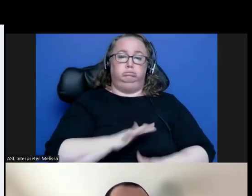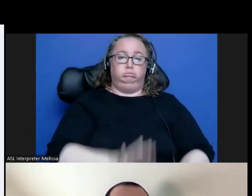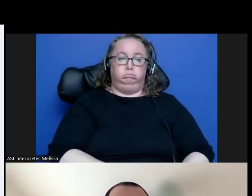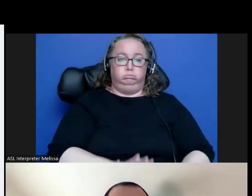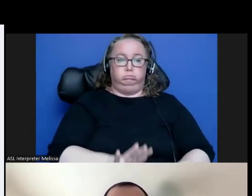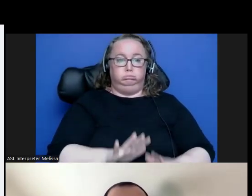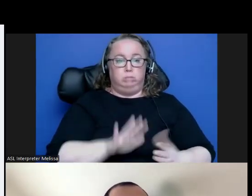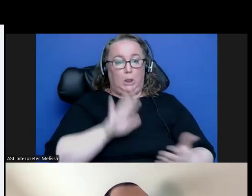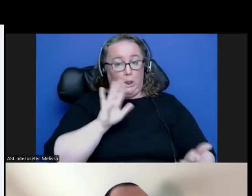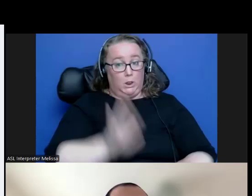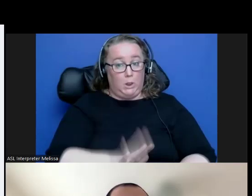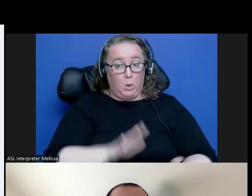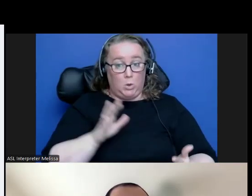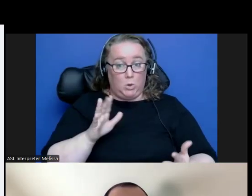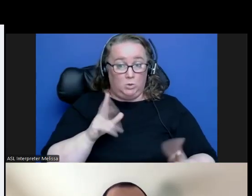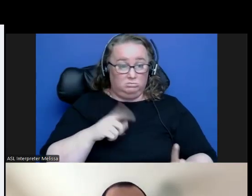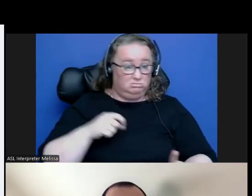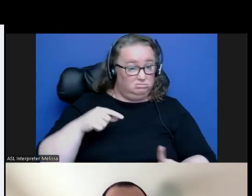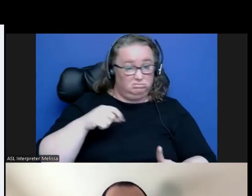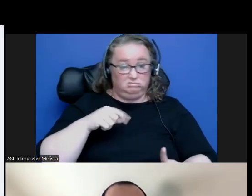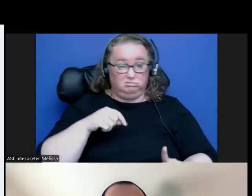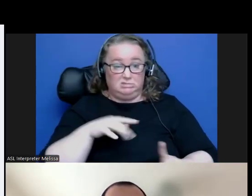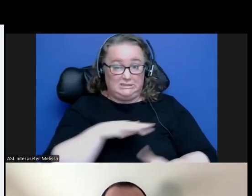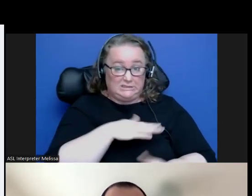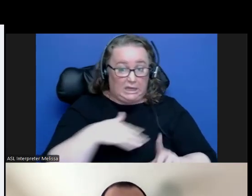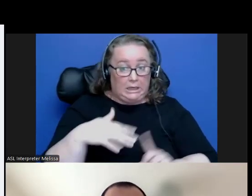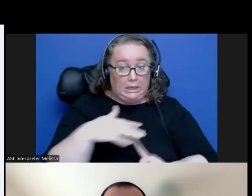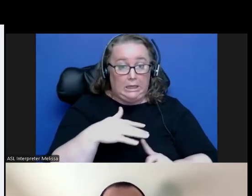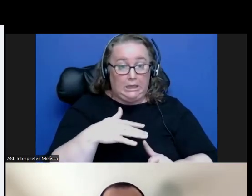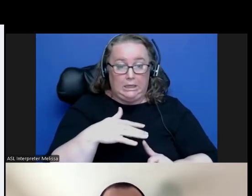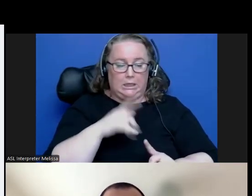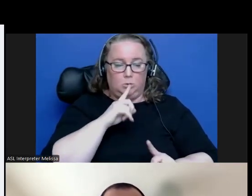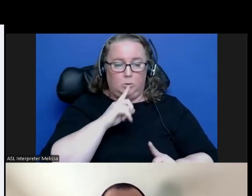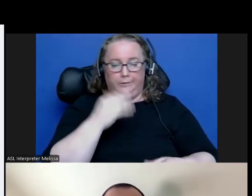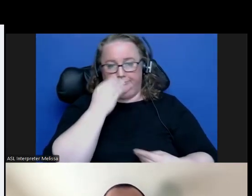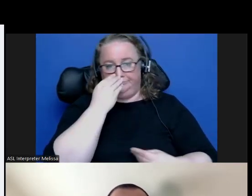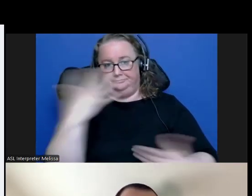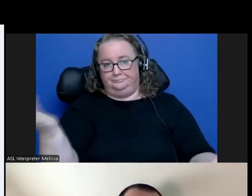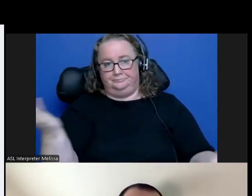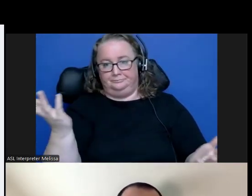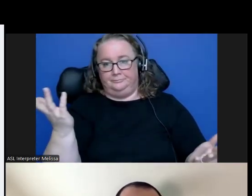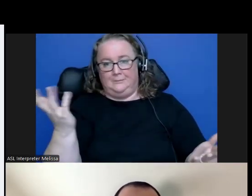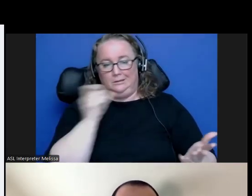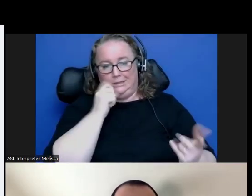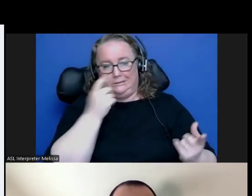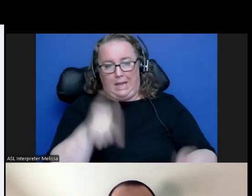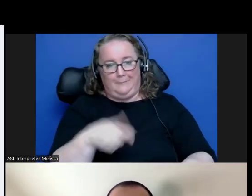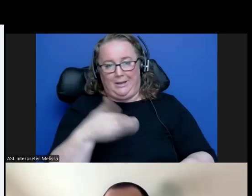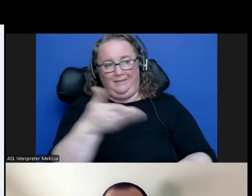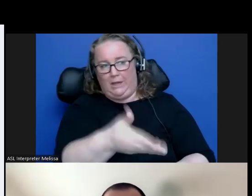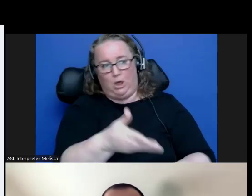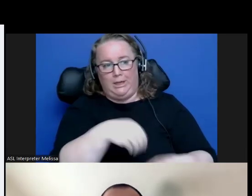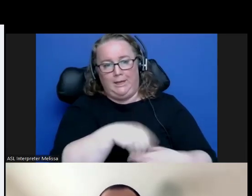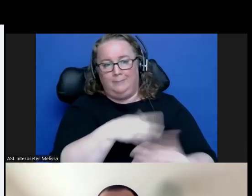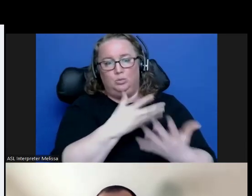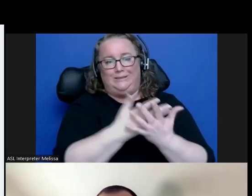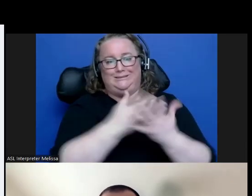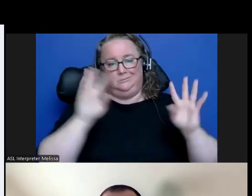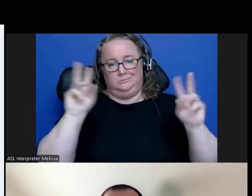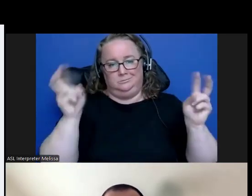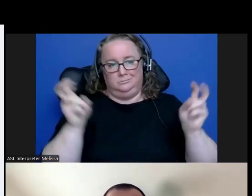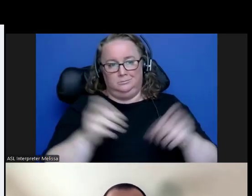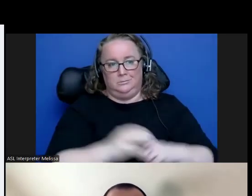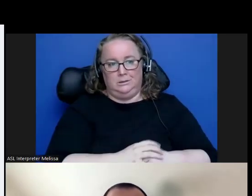which are essentially euphemisms in the case of a prison, because